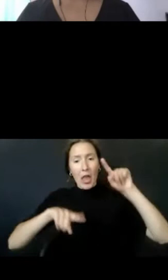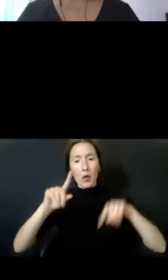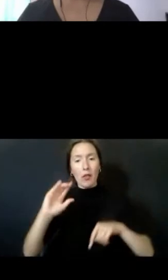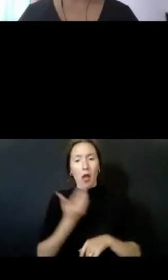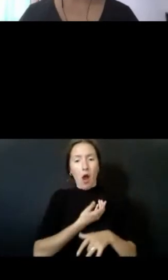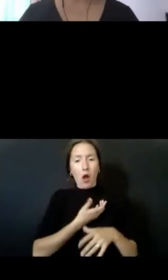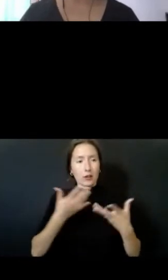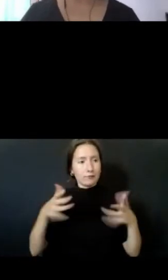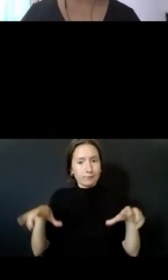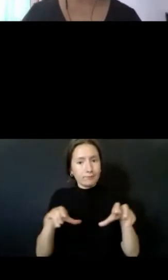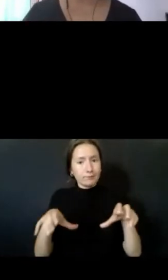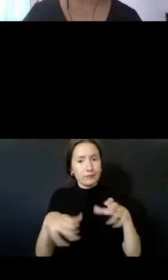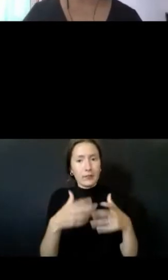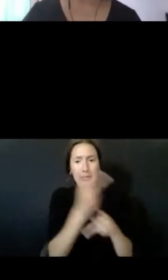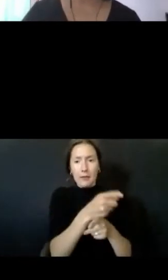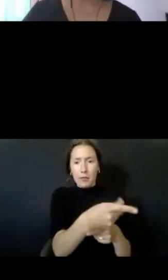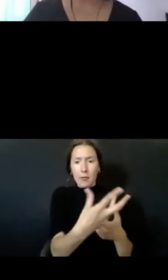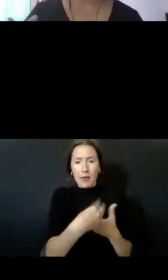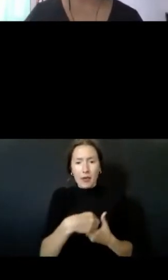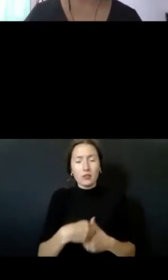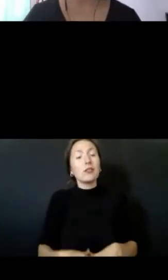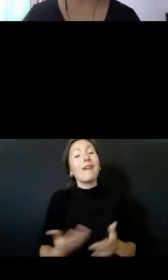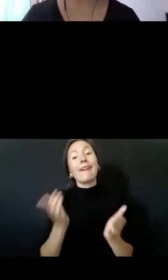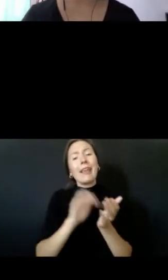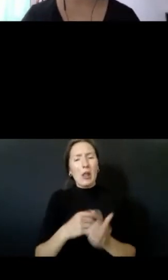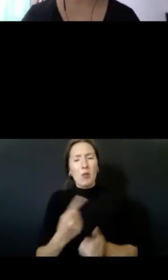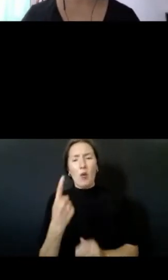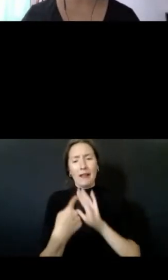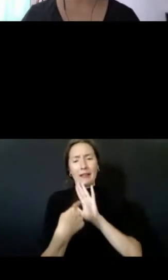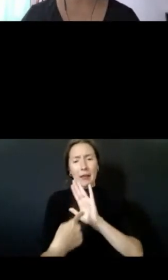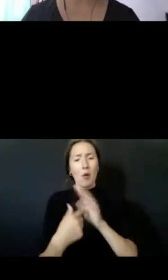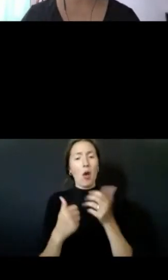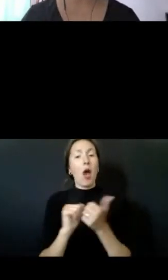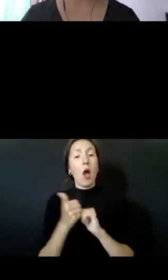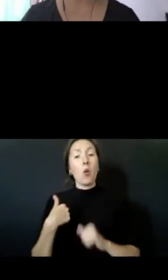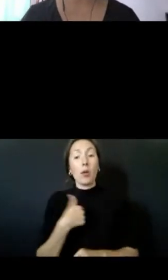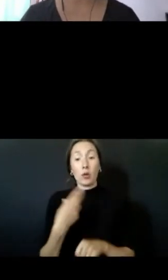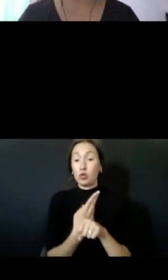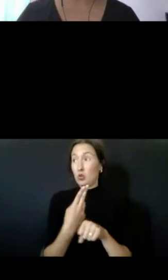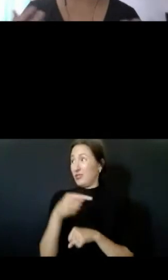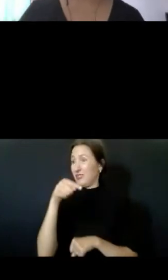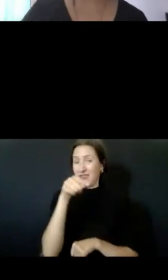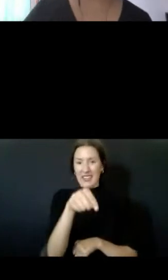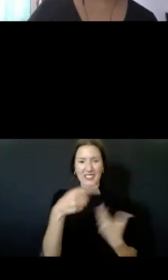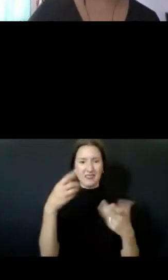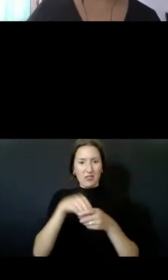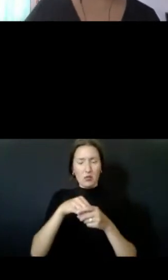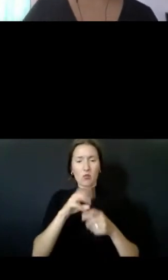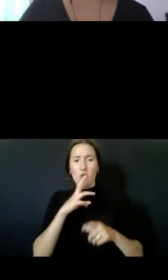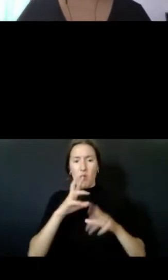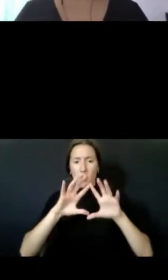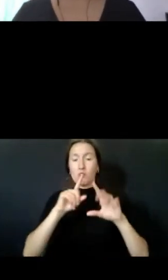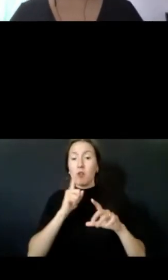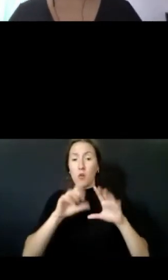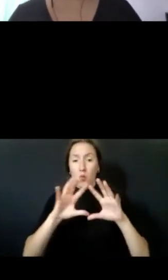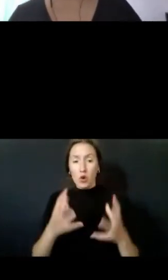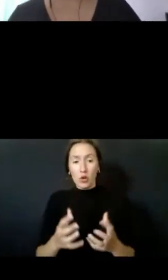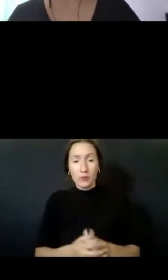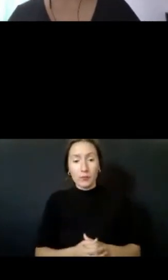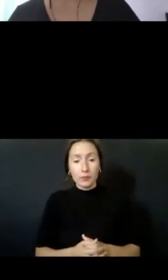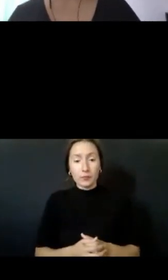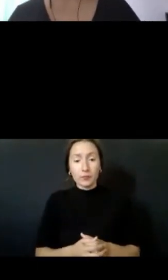may do things like group work or role play or activities or demonstrations, things along that nature.